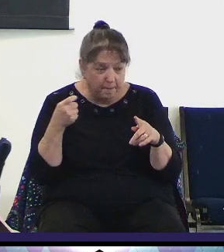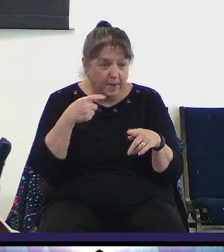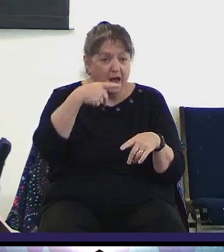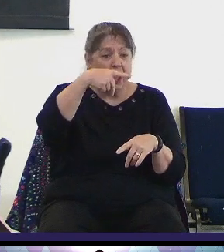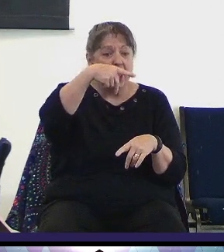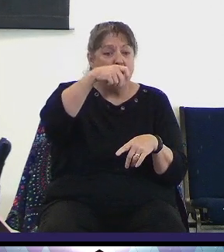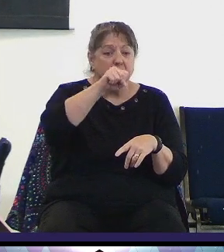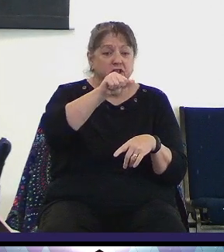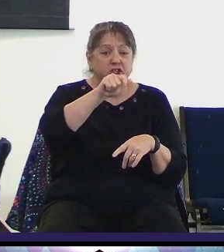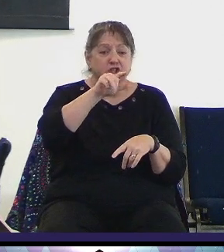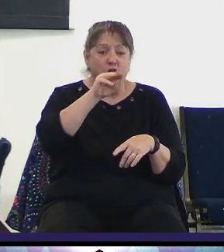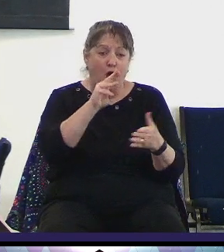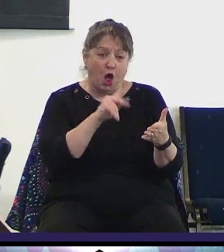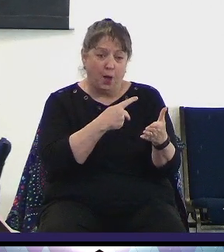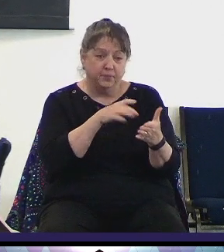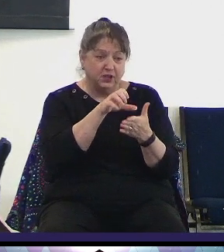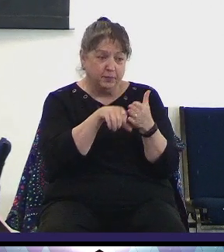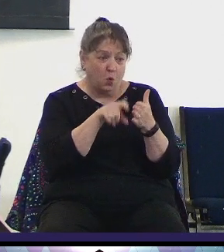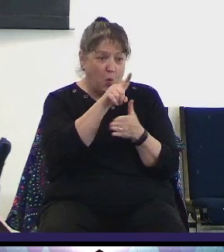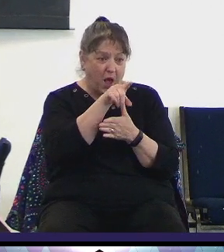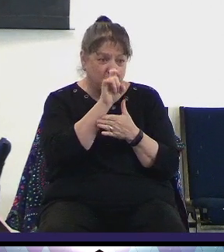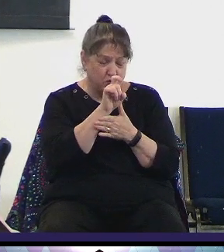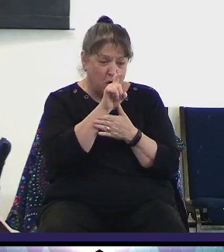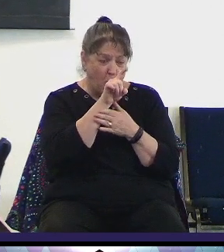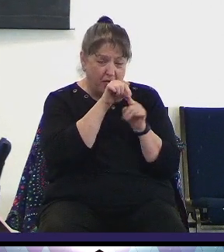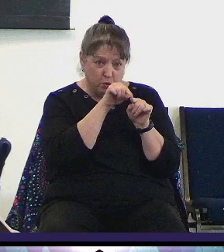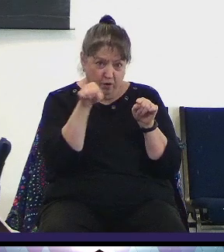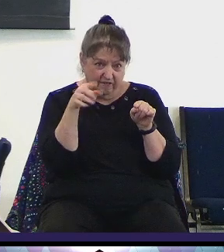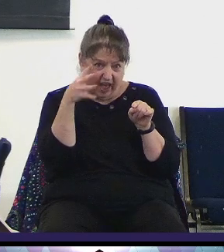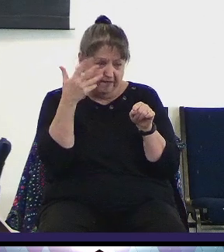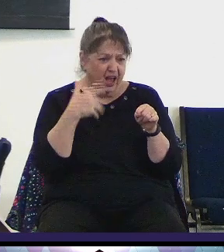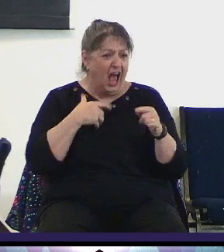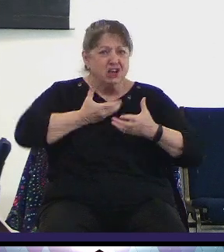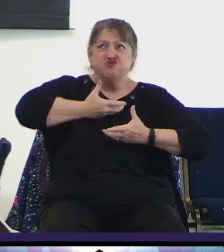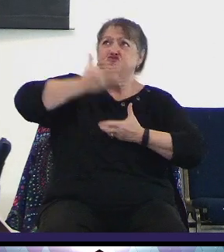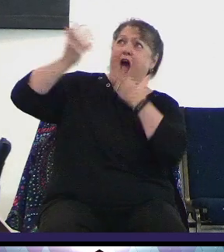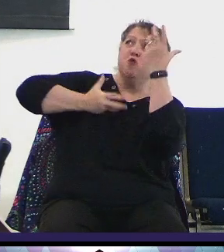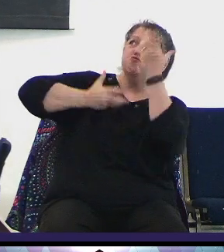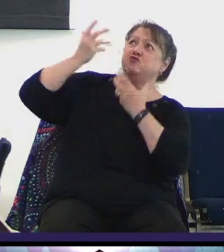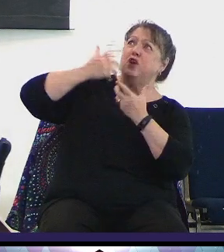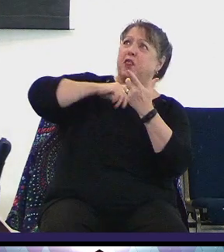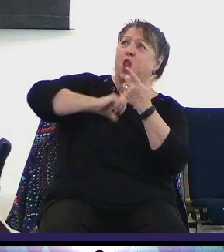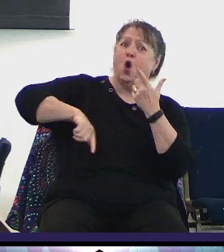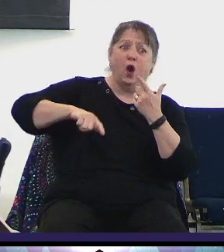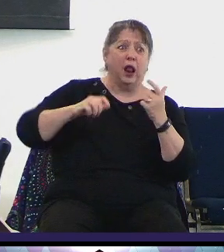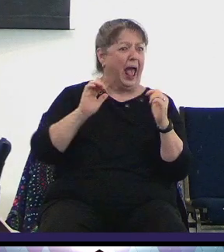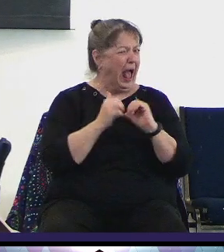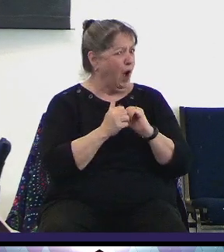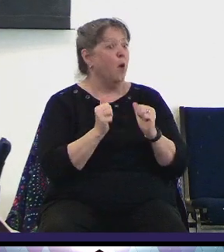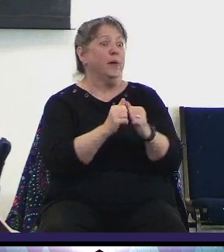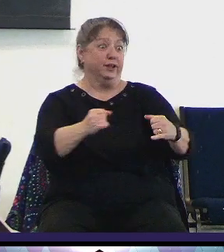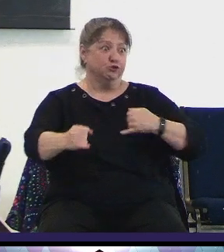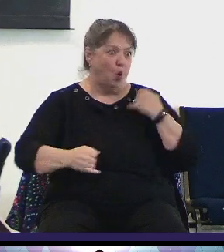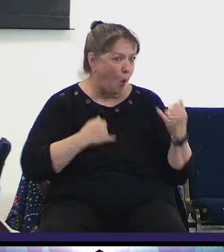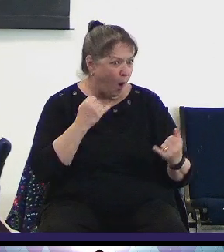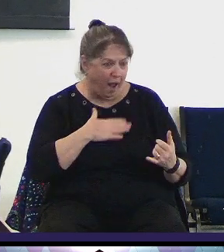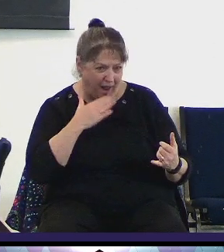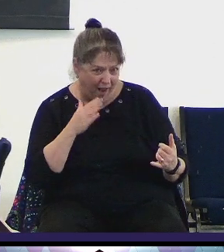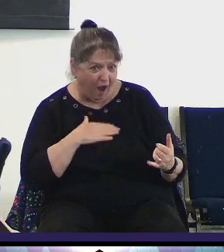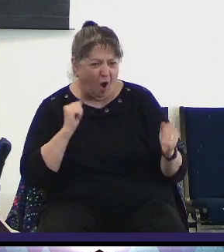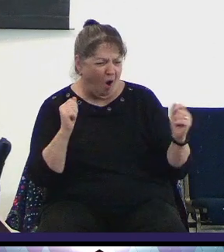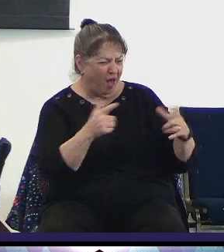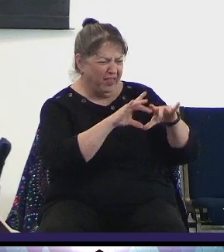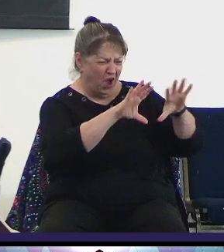100, 1 through 5. Shout for the Lord, shout for joy to the Lord, all the